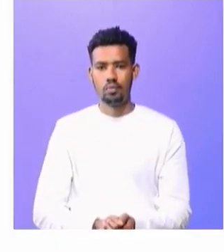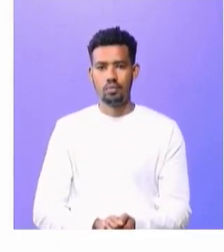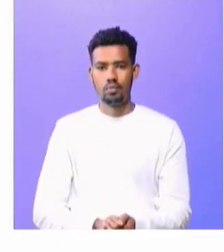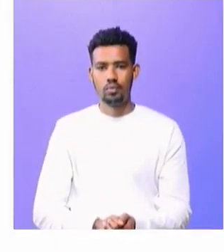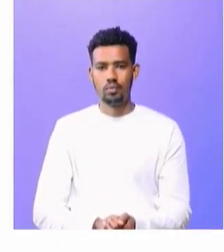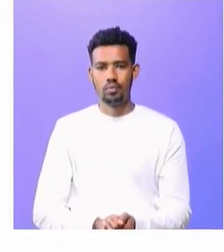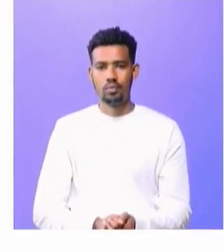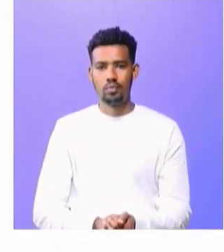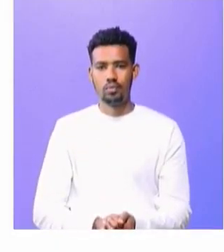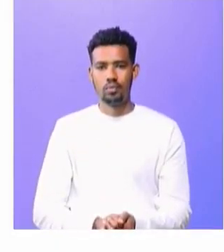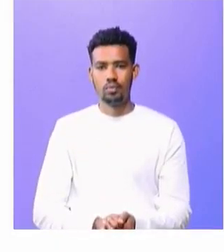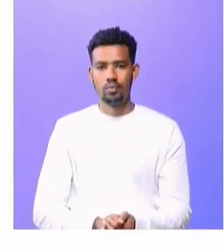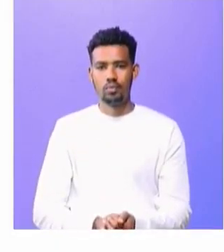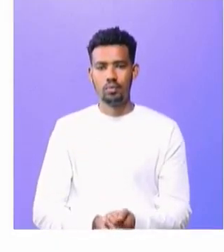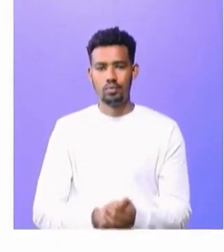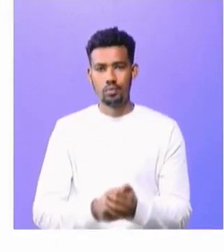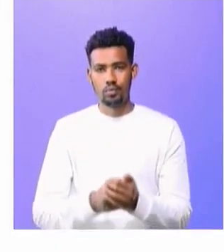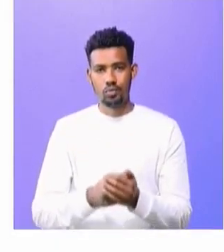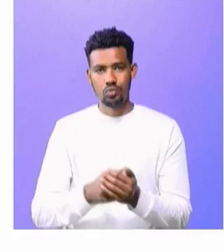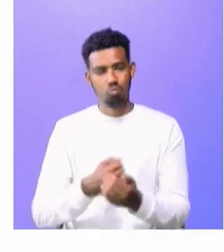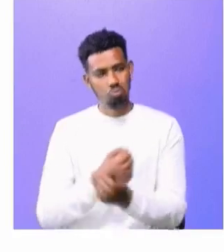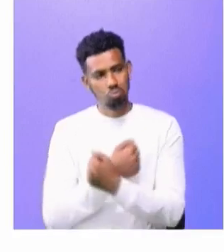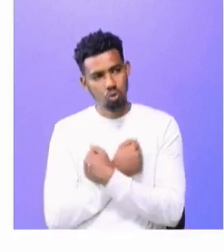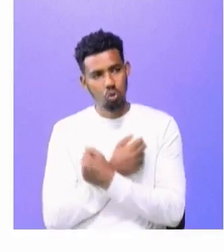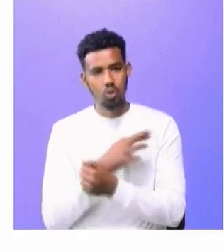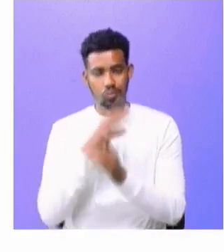Deer, deer.